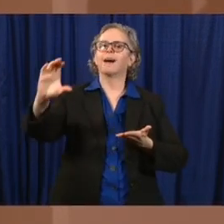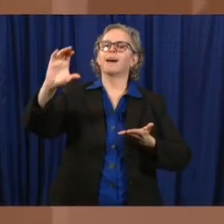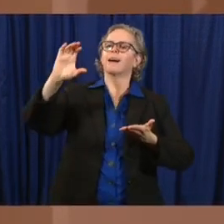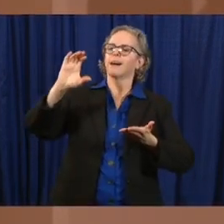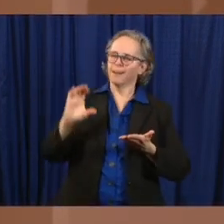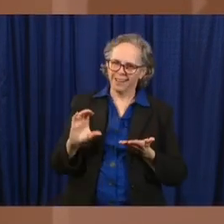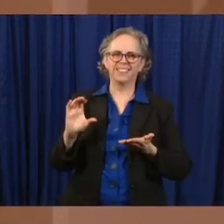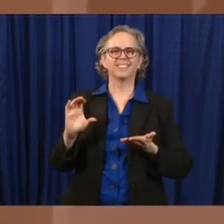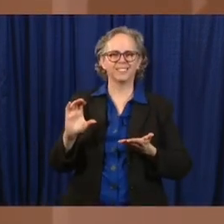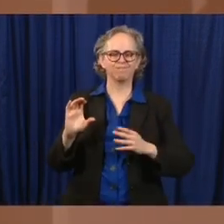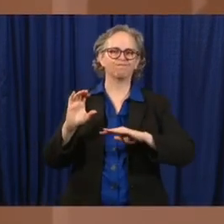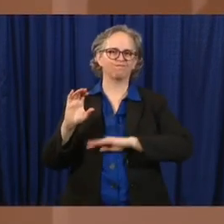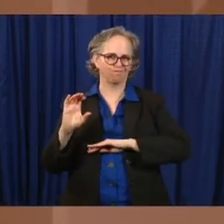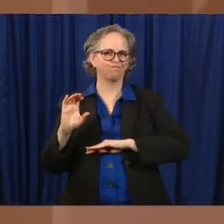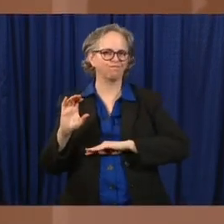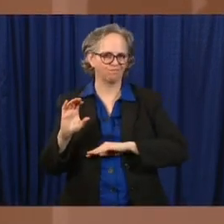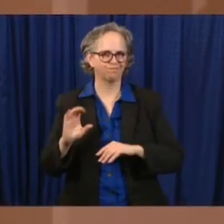Additionally,